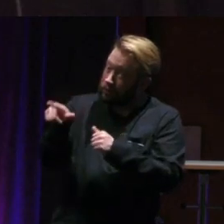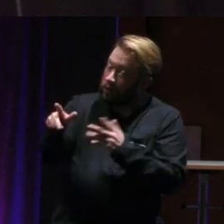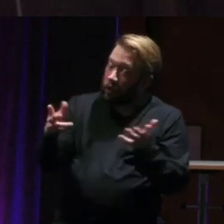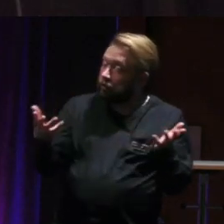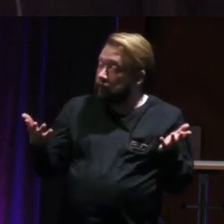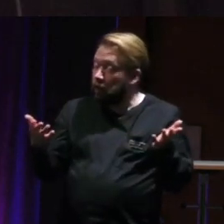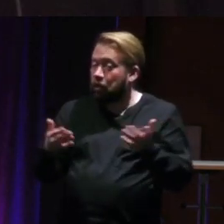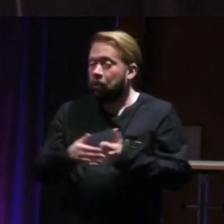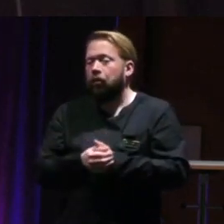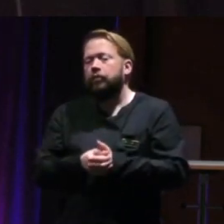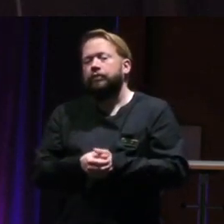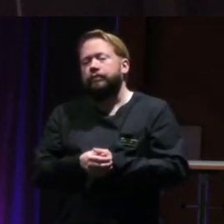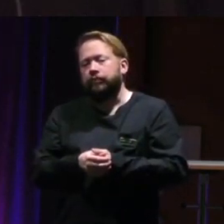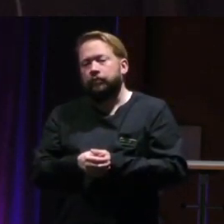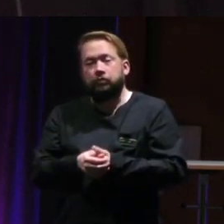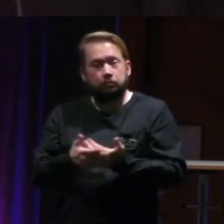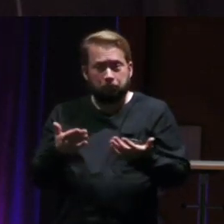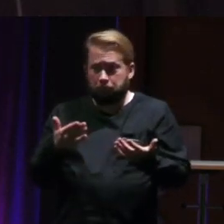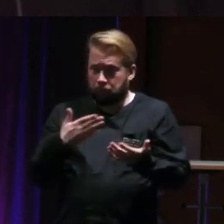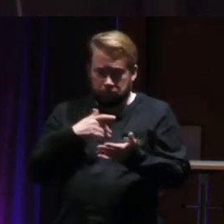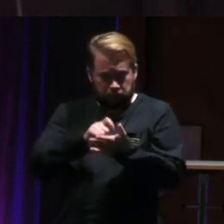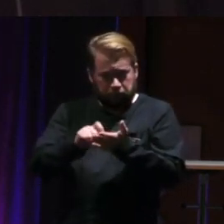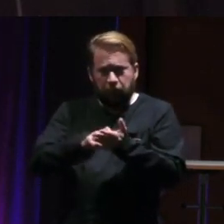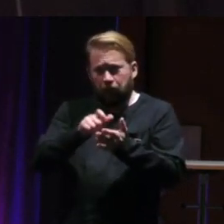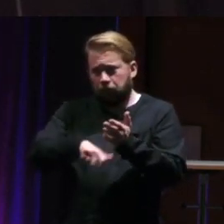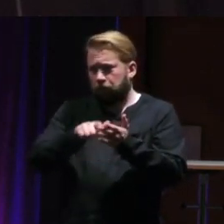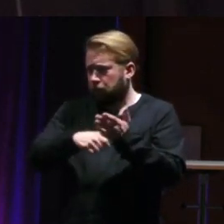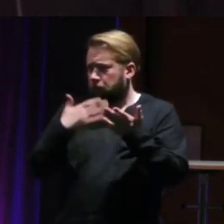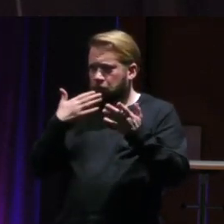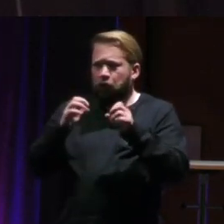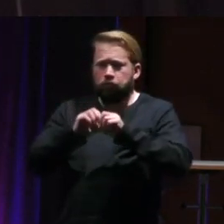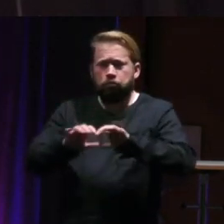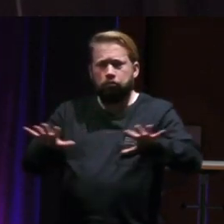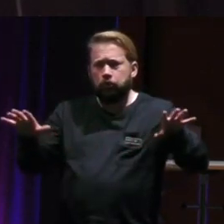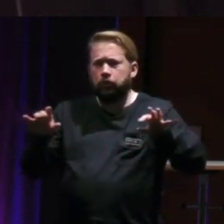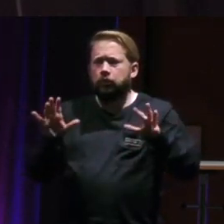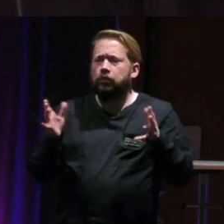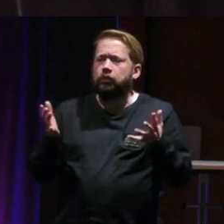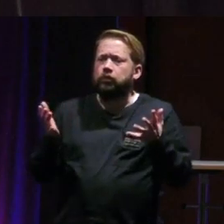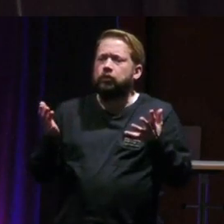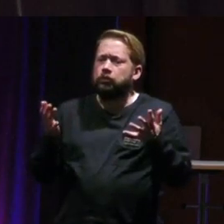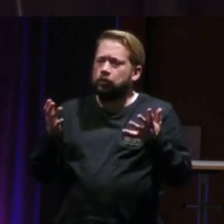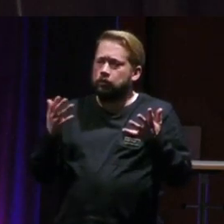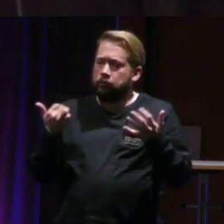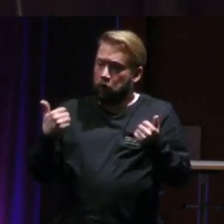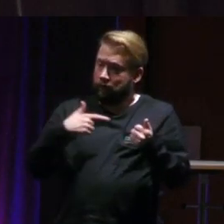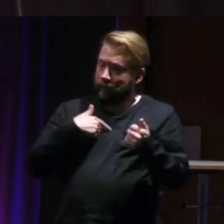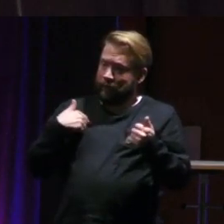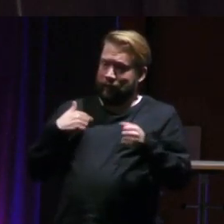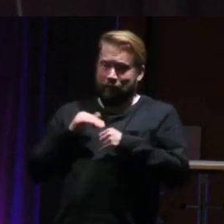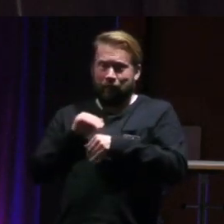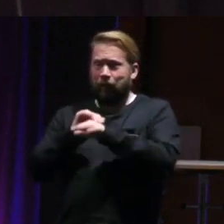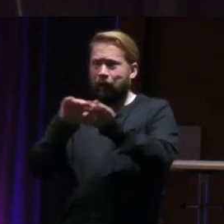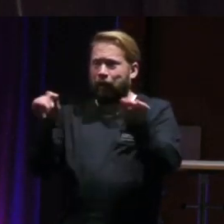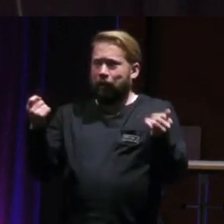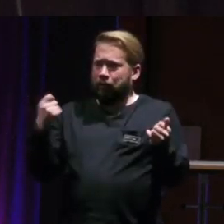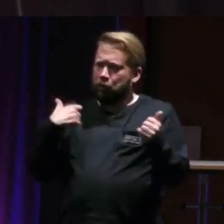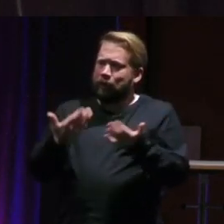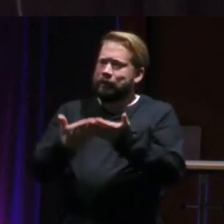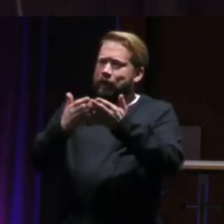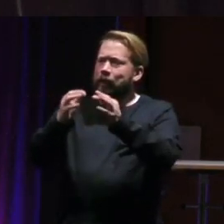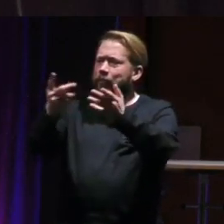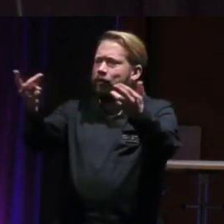Zona, because it's only us who are making it, like, alive, and it's very important for